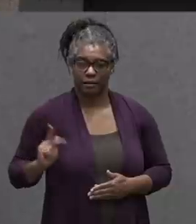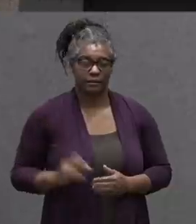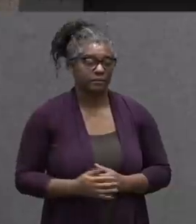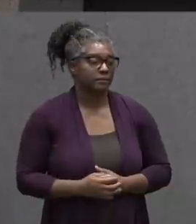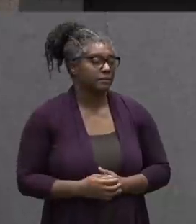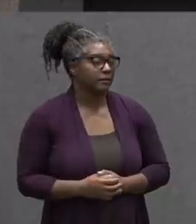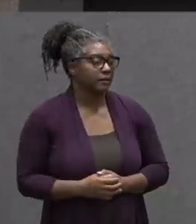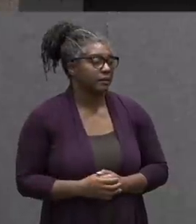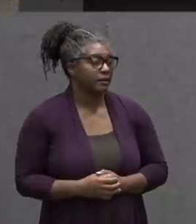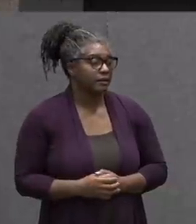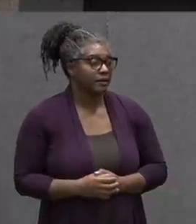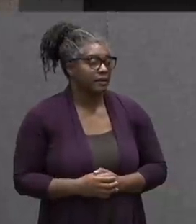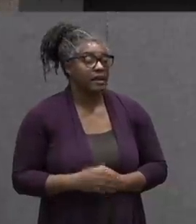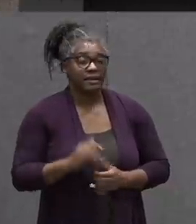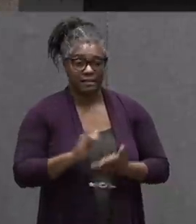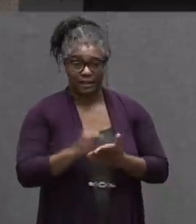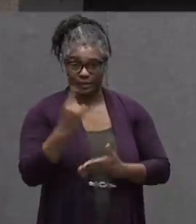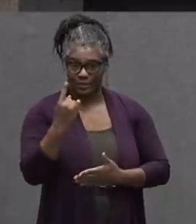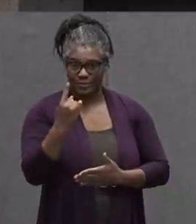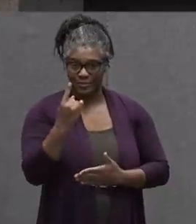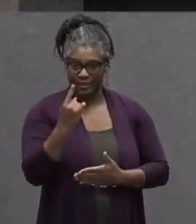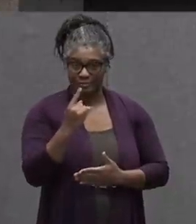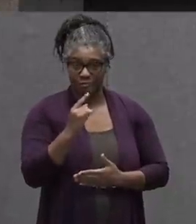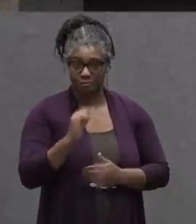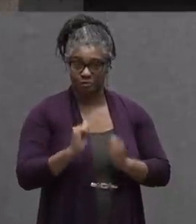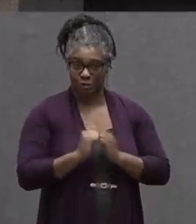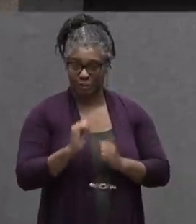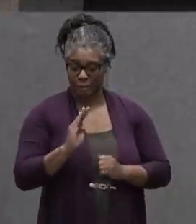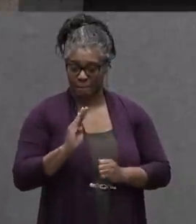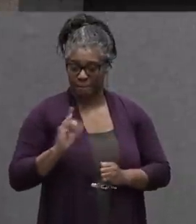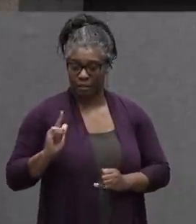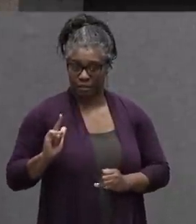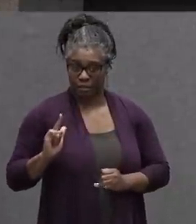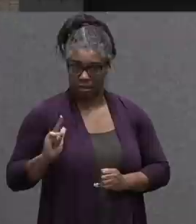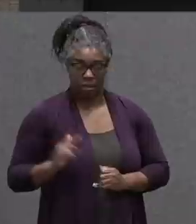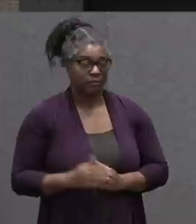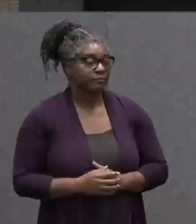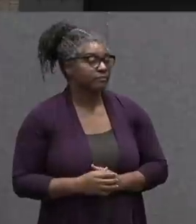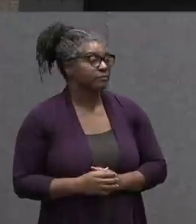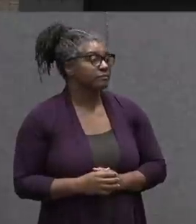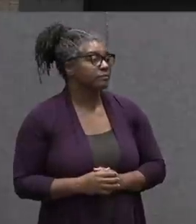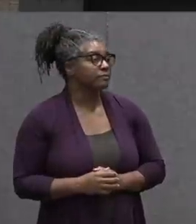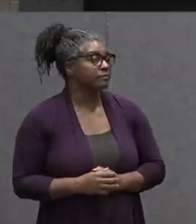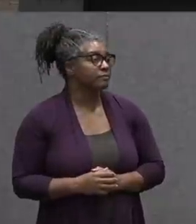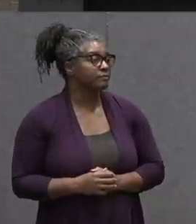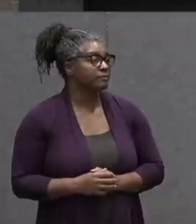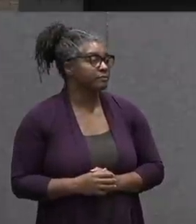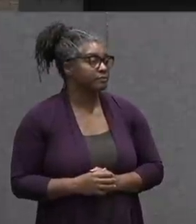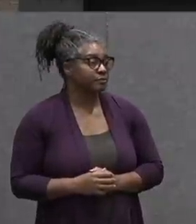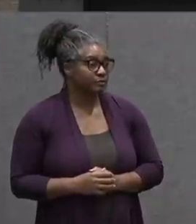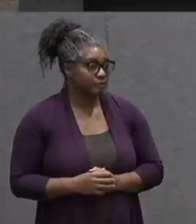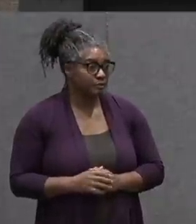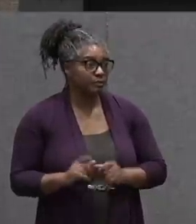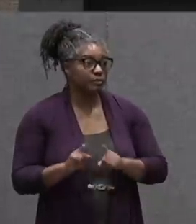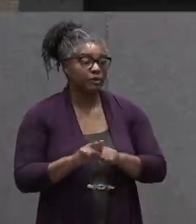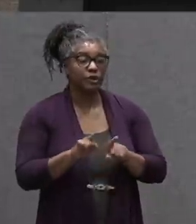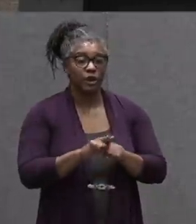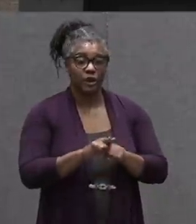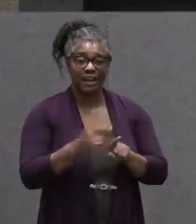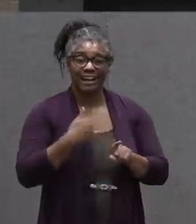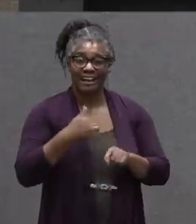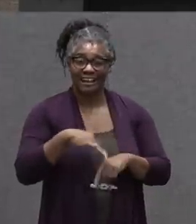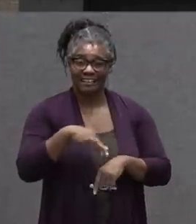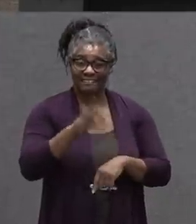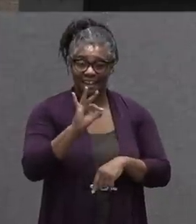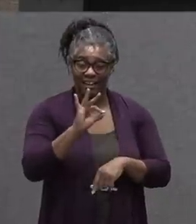Then I was also searching, and as I got this game ready, I found